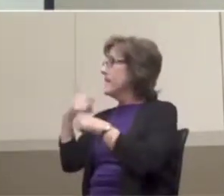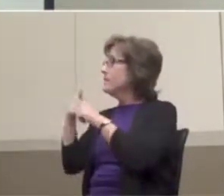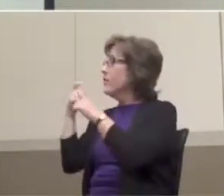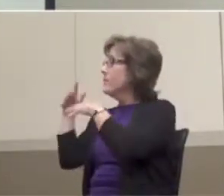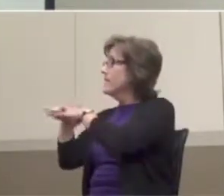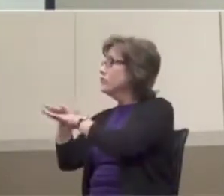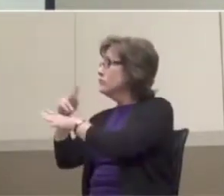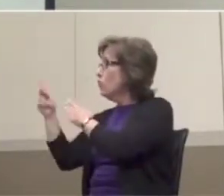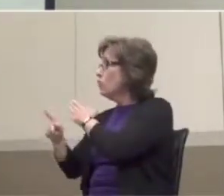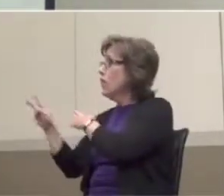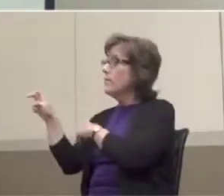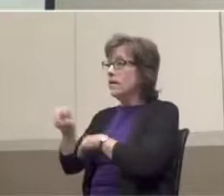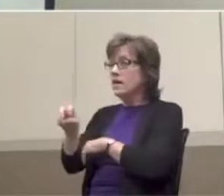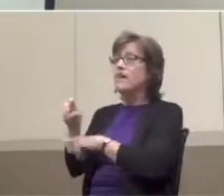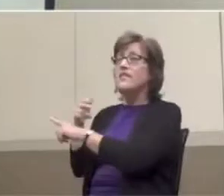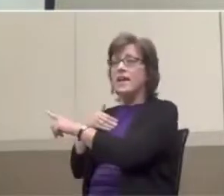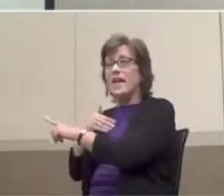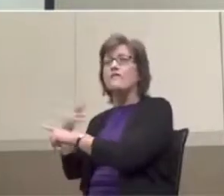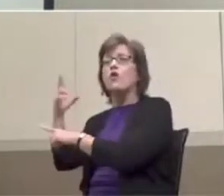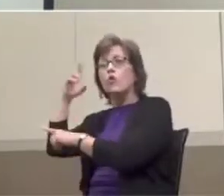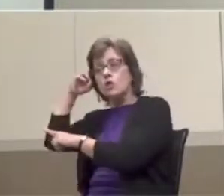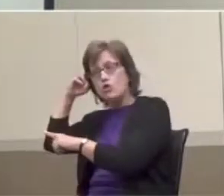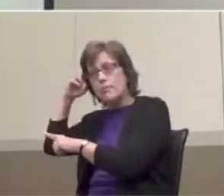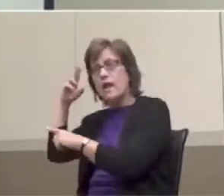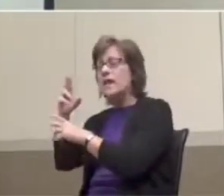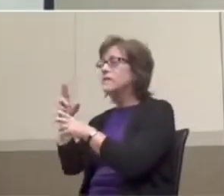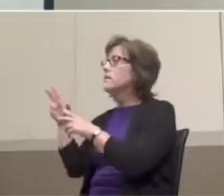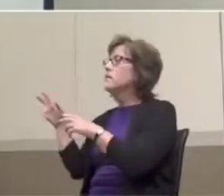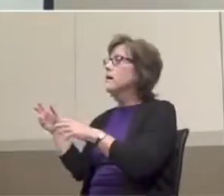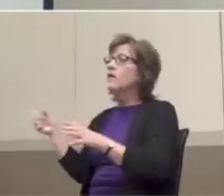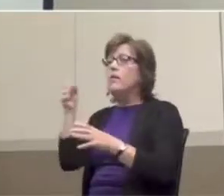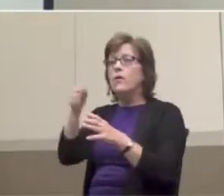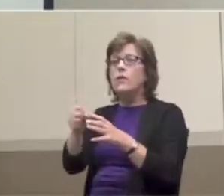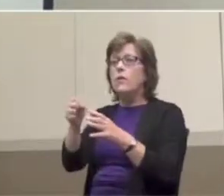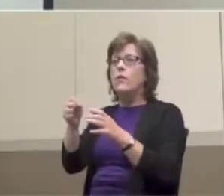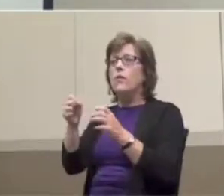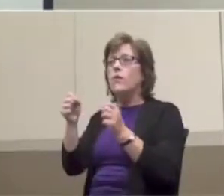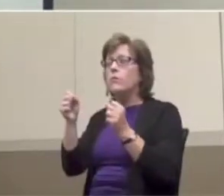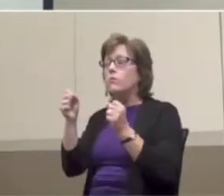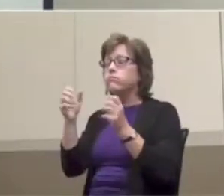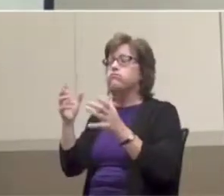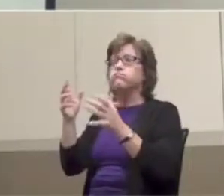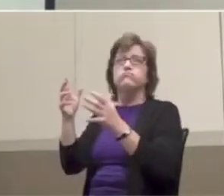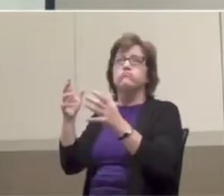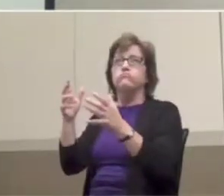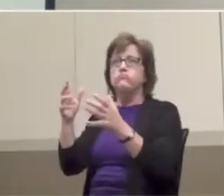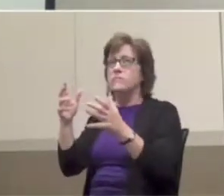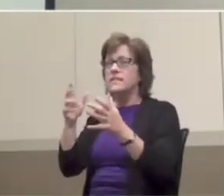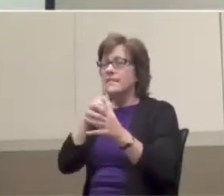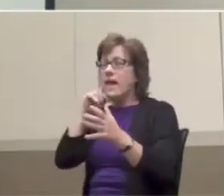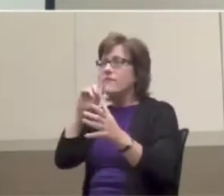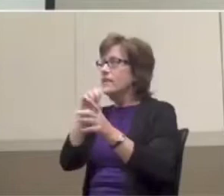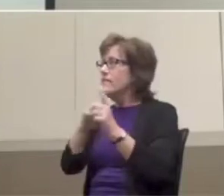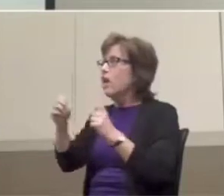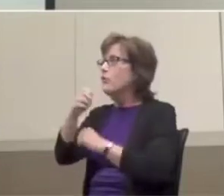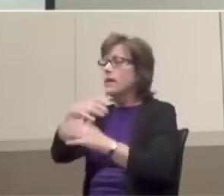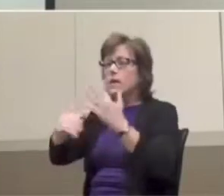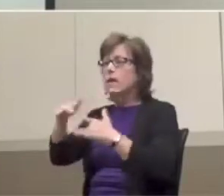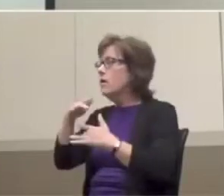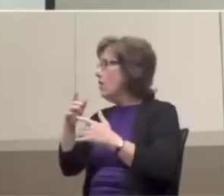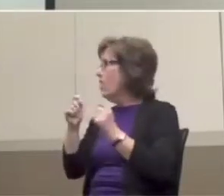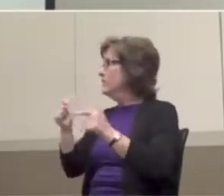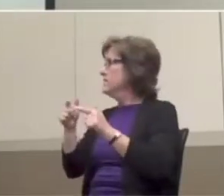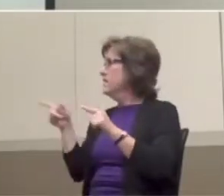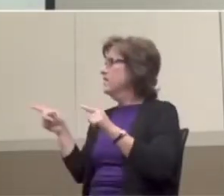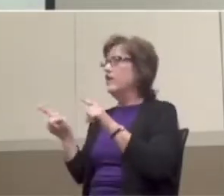programs, who had cochlear implants, and they were stepping into an all-deaf environment, and suddenly they're sticking out